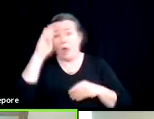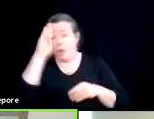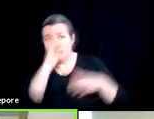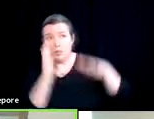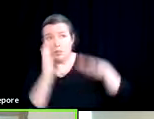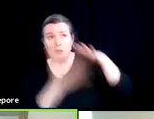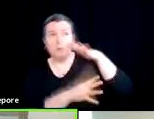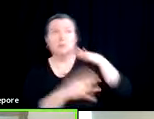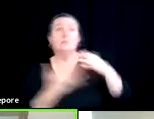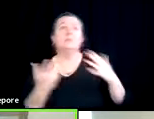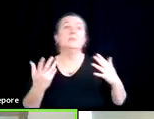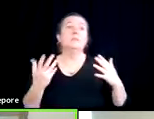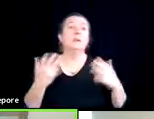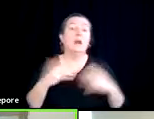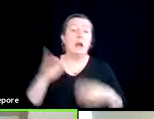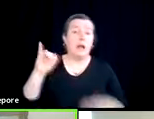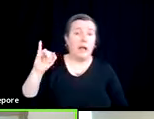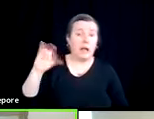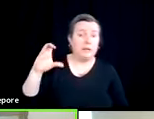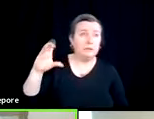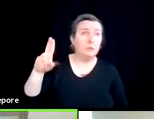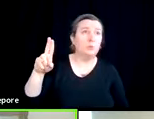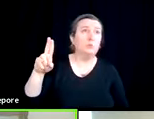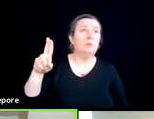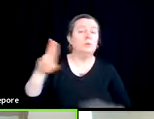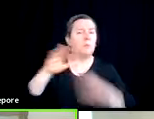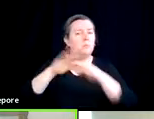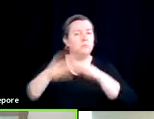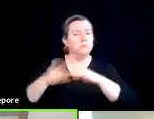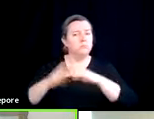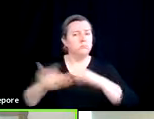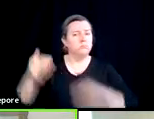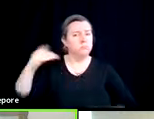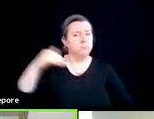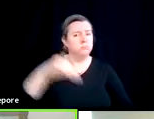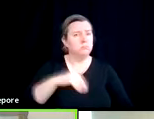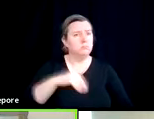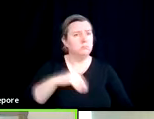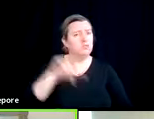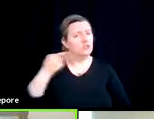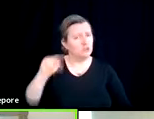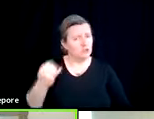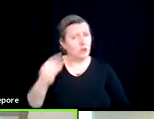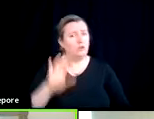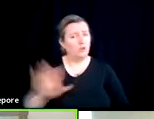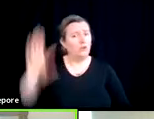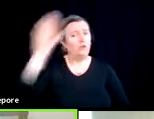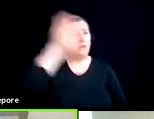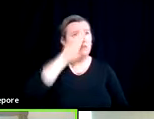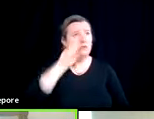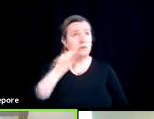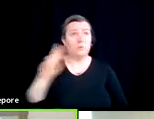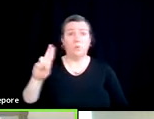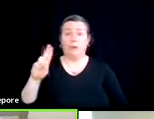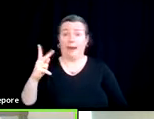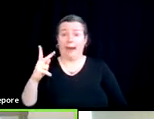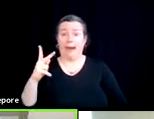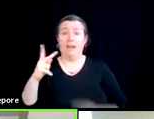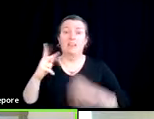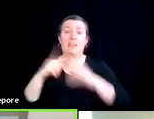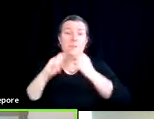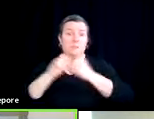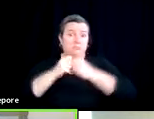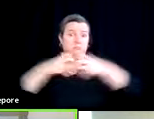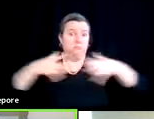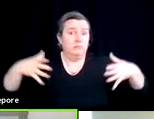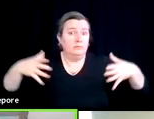in New Jersey, but around the country. So even though that UK strain may become predominant, it's going to be on a platform of expecting a